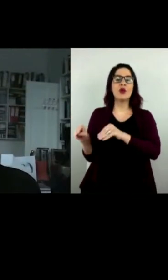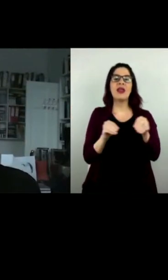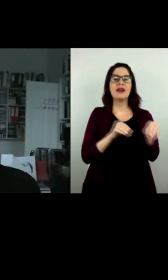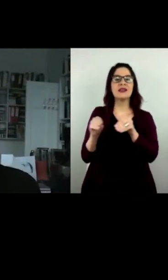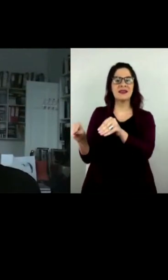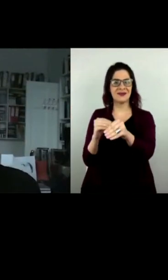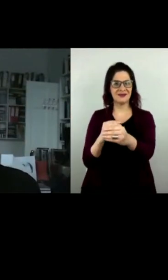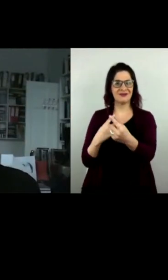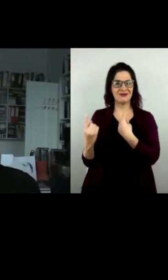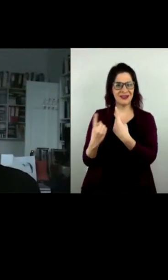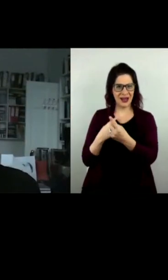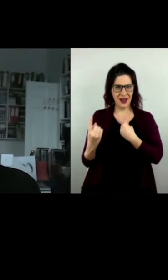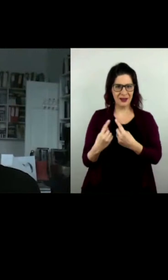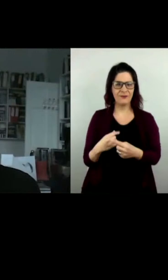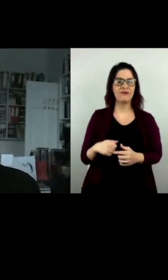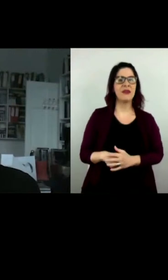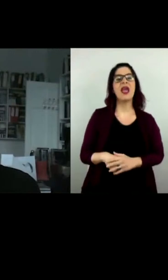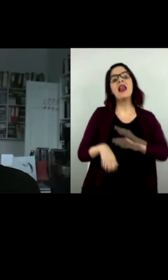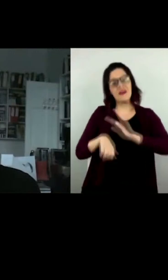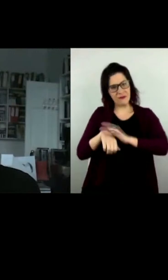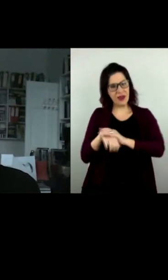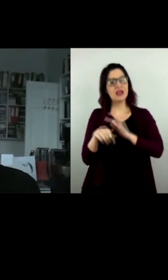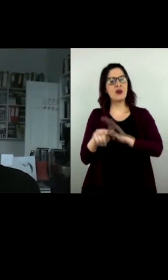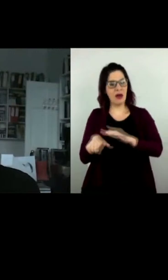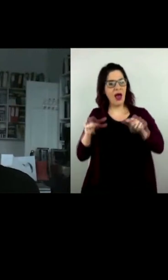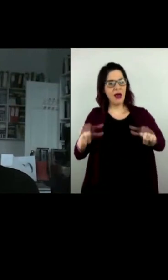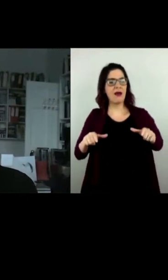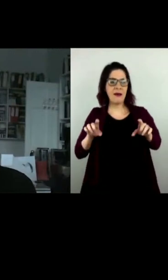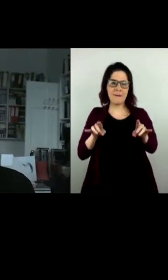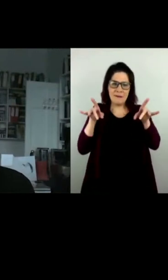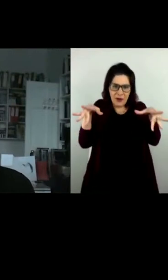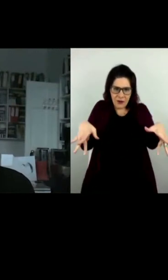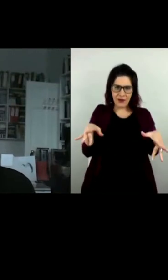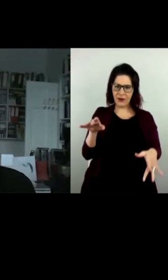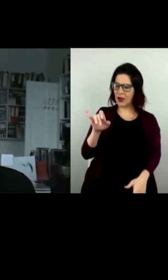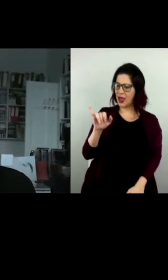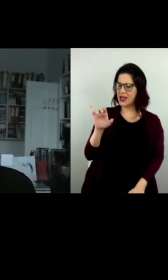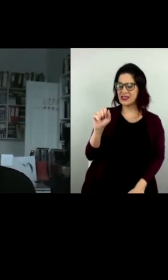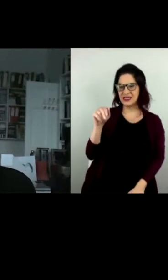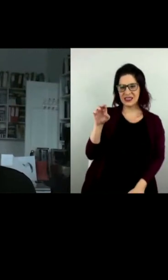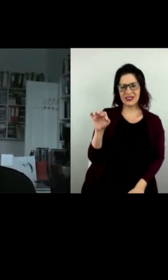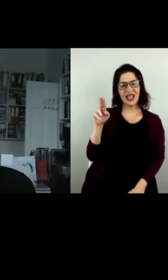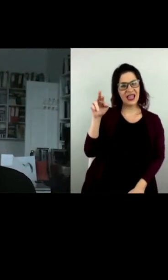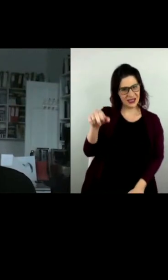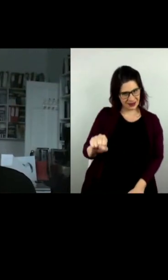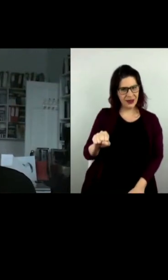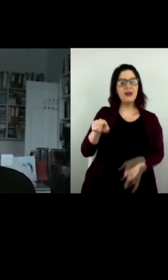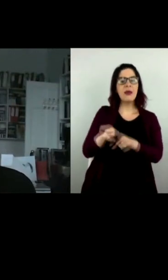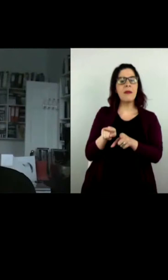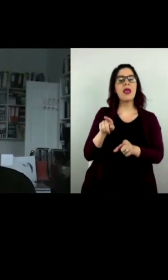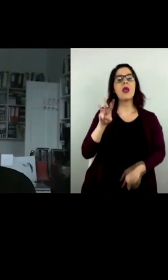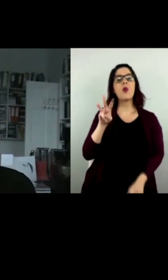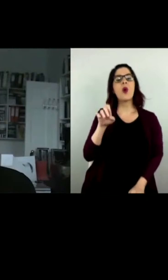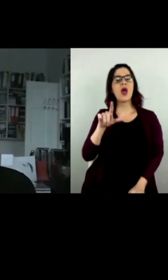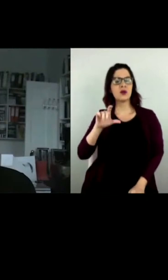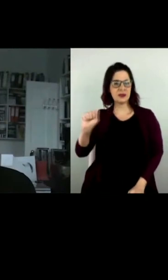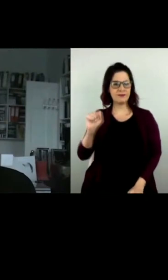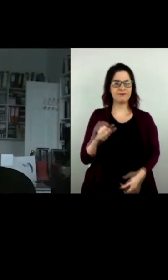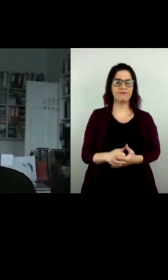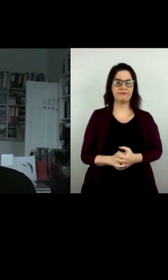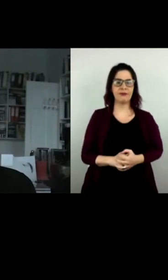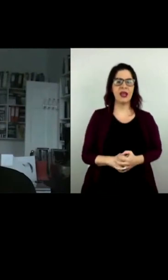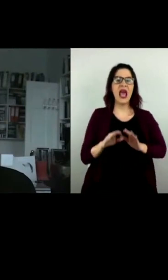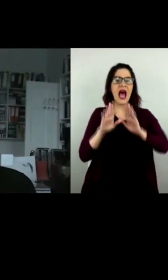Stockholm, Eisenstein and Wales. Kids in Iraq and Kurdistan, and an